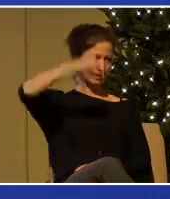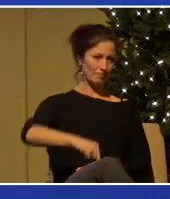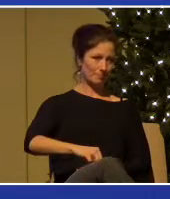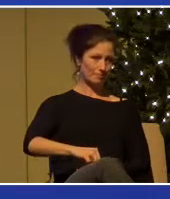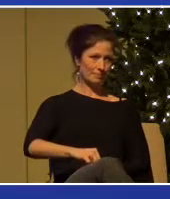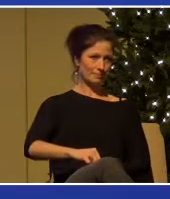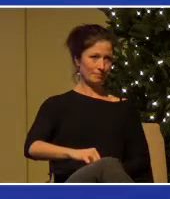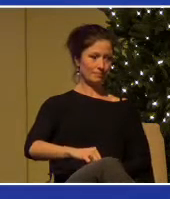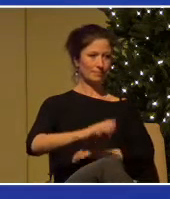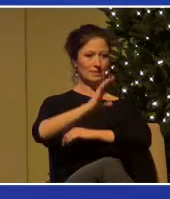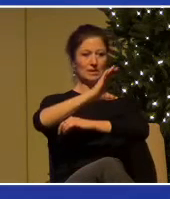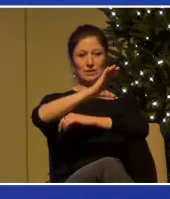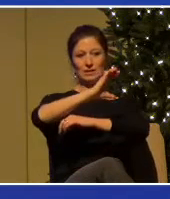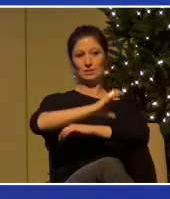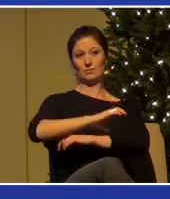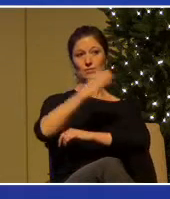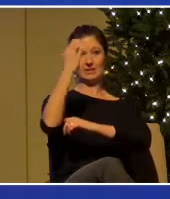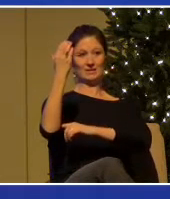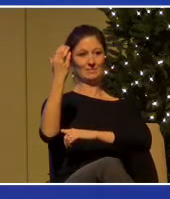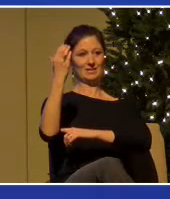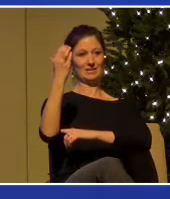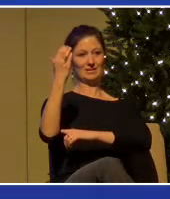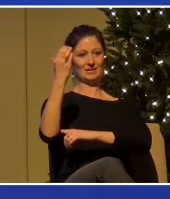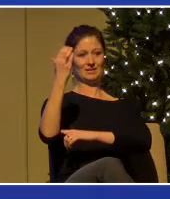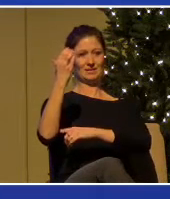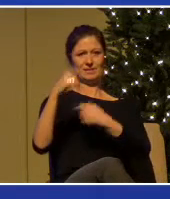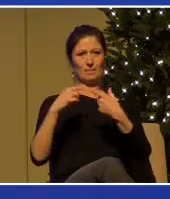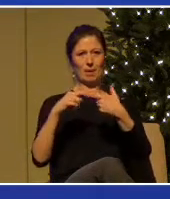That's what Christmas is about.